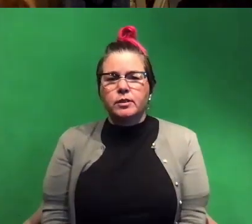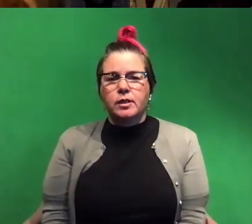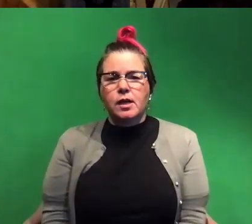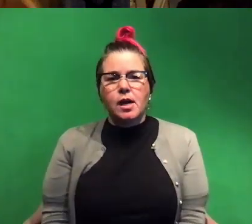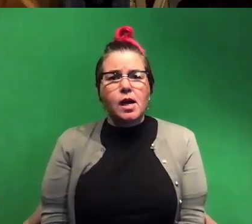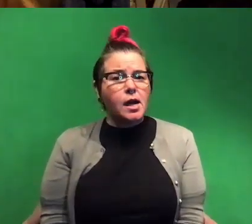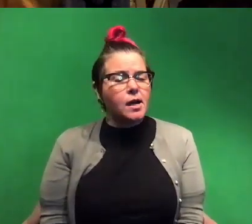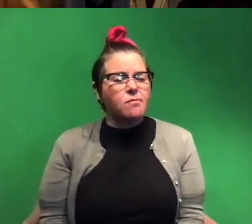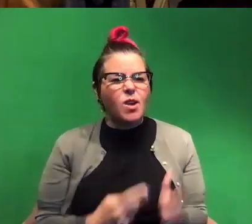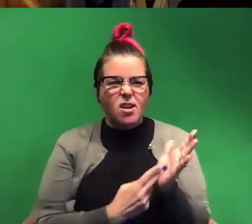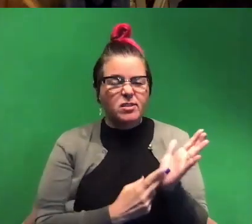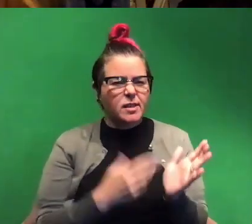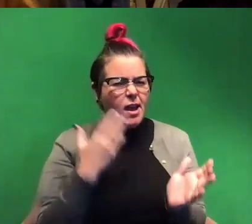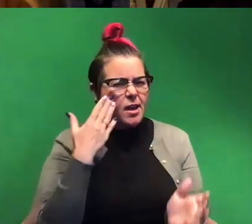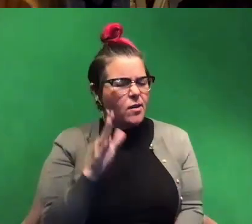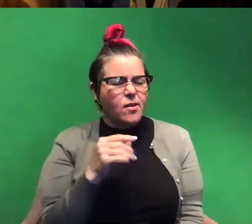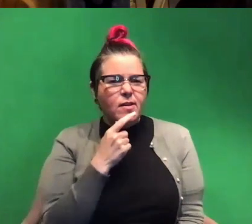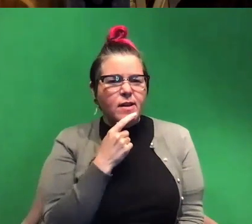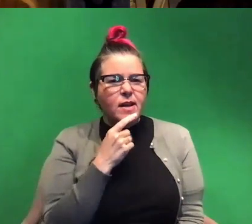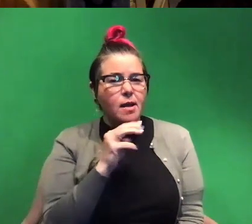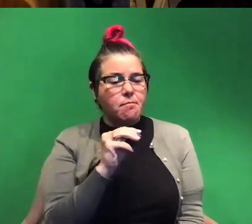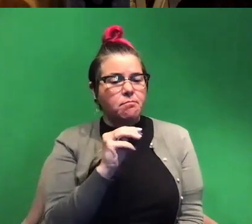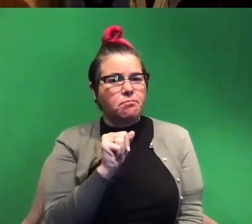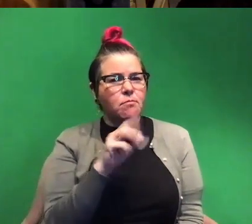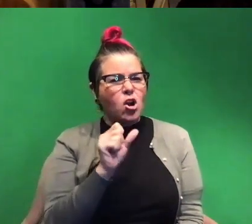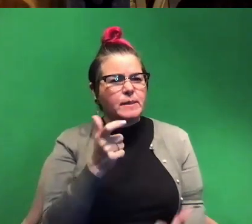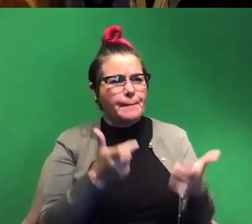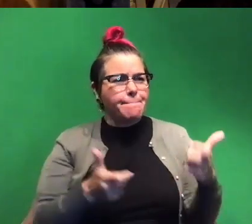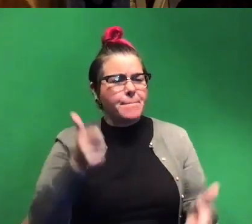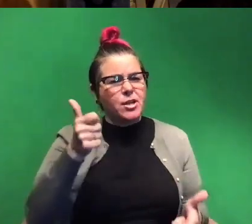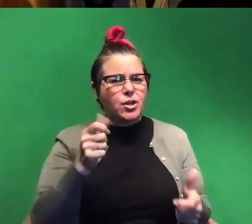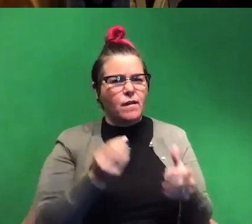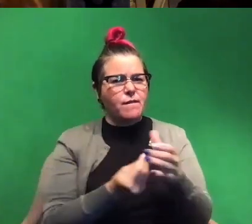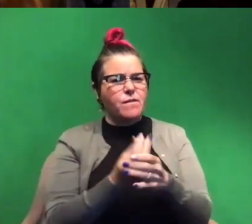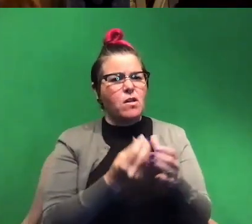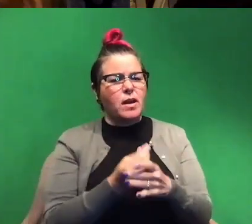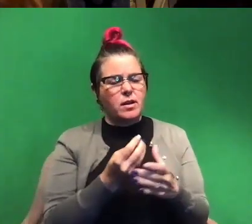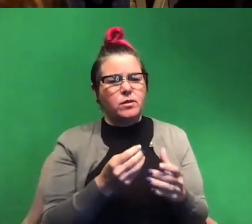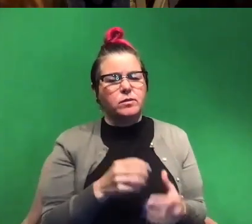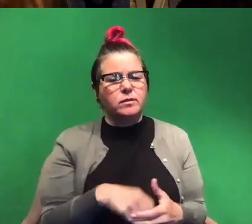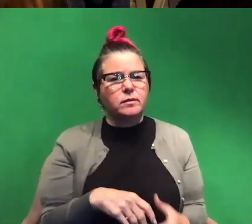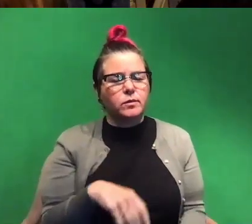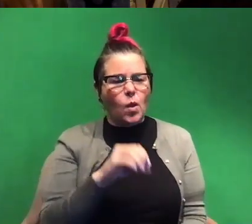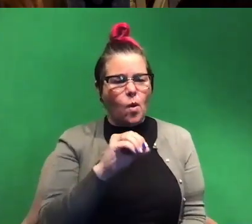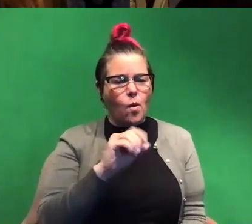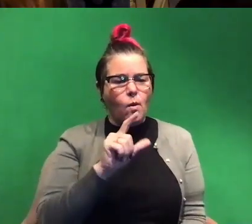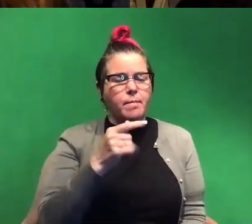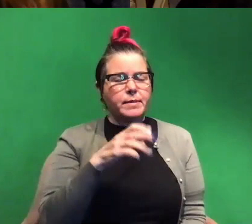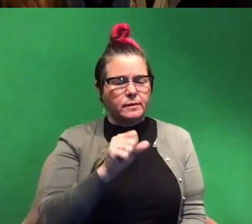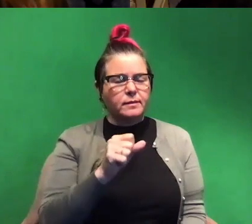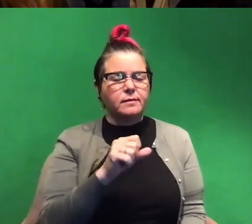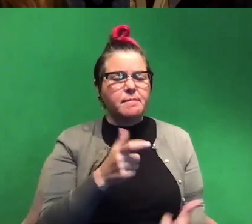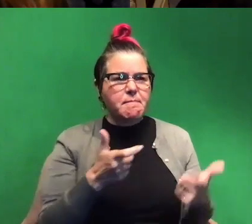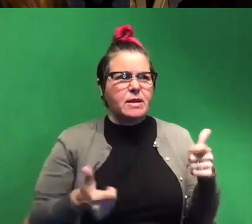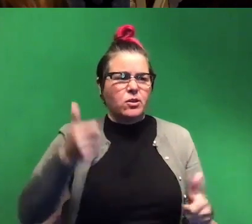I don't know this. I just know that Mars has much Yeah. larger volcanoes with Olympus Mons. Oh, I didn't know that. Cool. All right, sounds